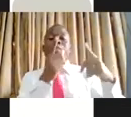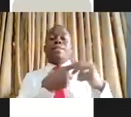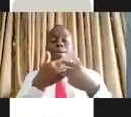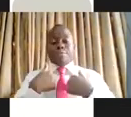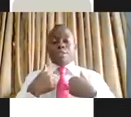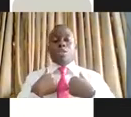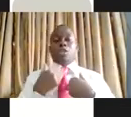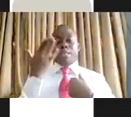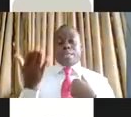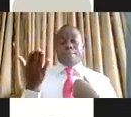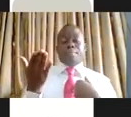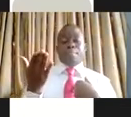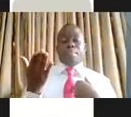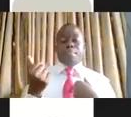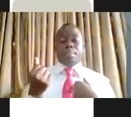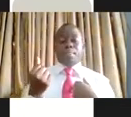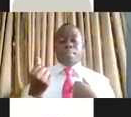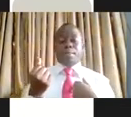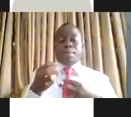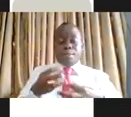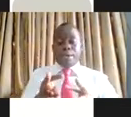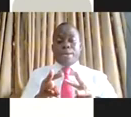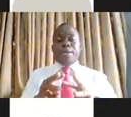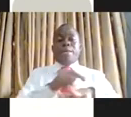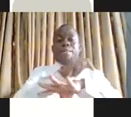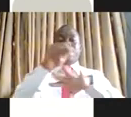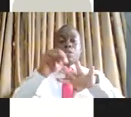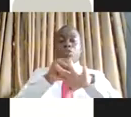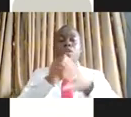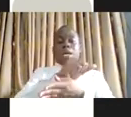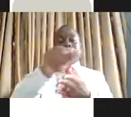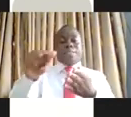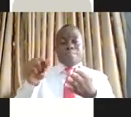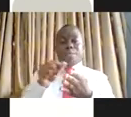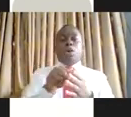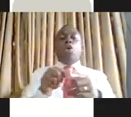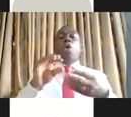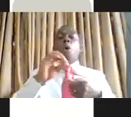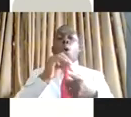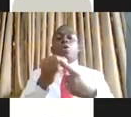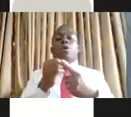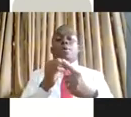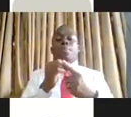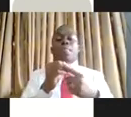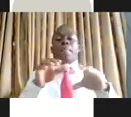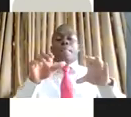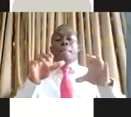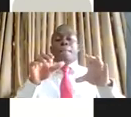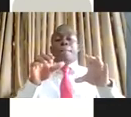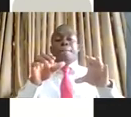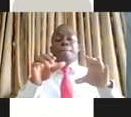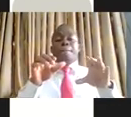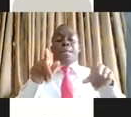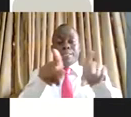the National Assembly and or the way the parties in the National Assembly and in the